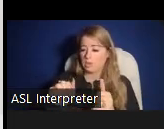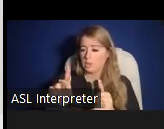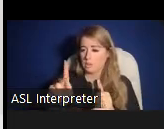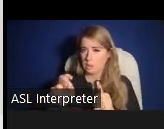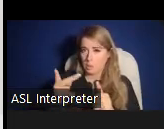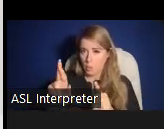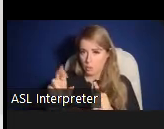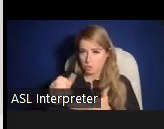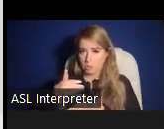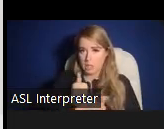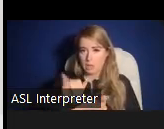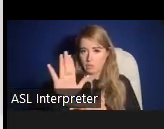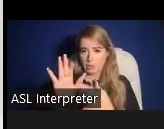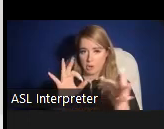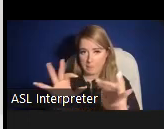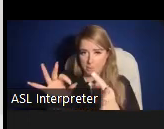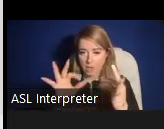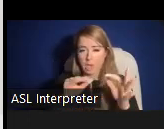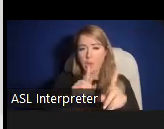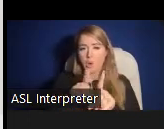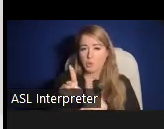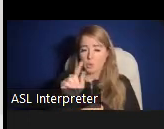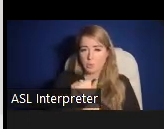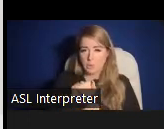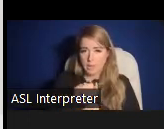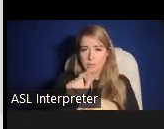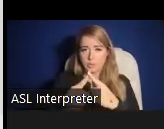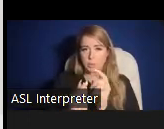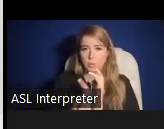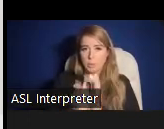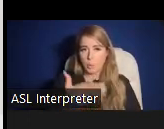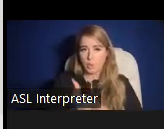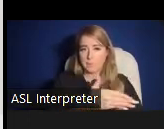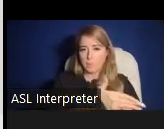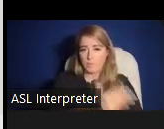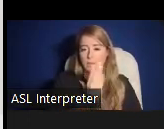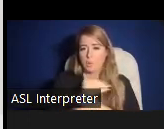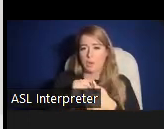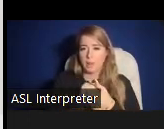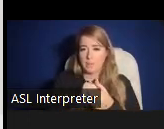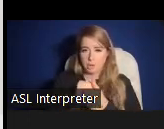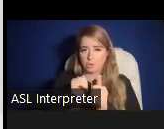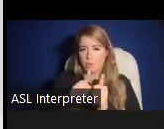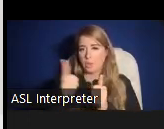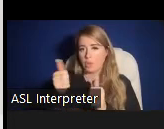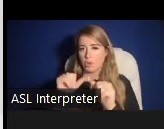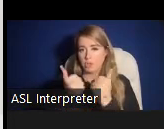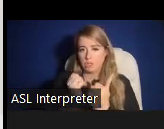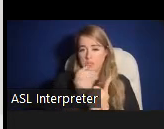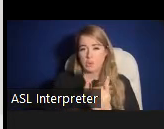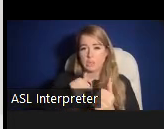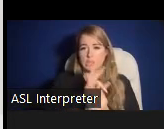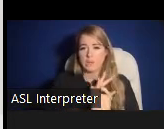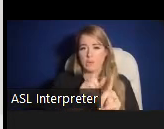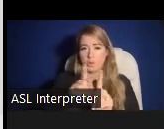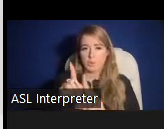gather their input on the grievance system and the task to grow and improve our collaboration with sister agencies, our staff will also need